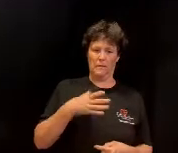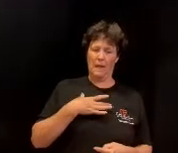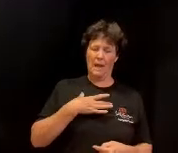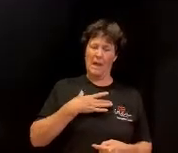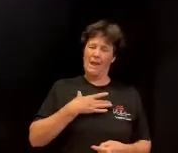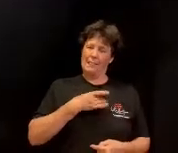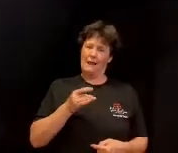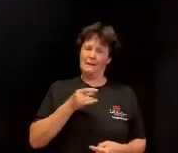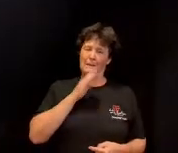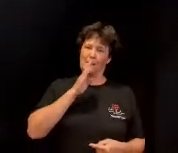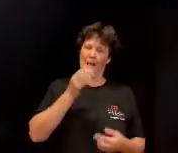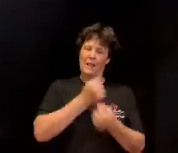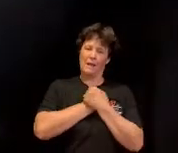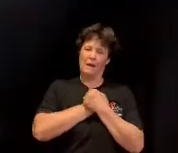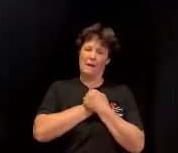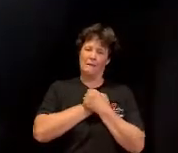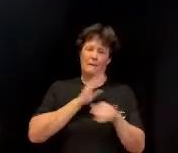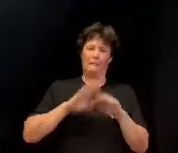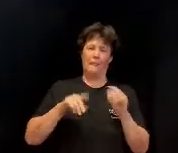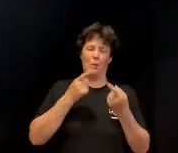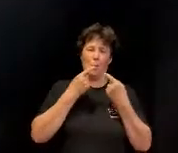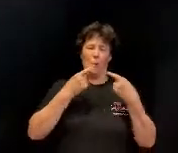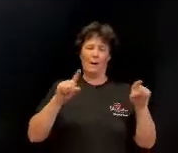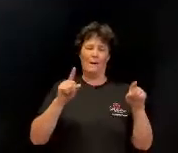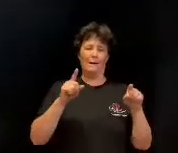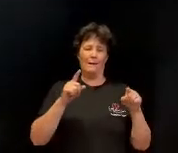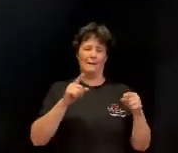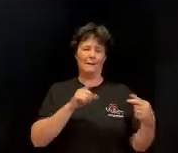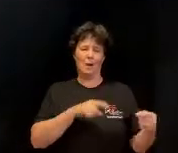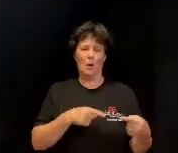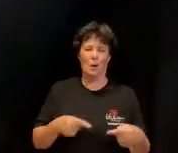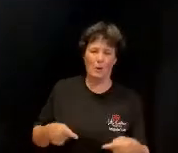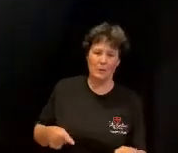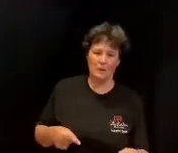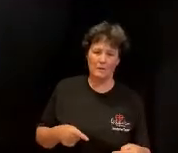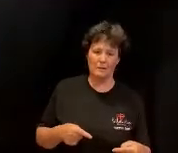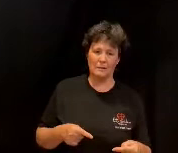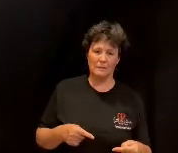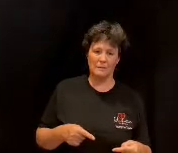I'd rather be loved than win an argument. I'd rather be loved.